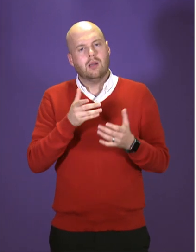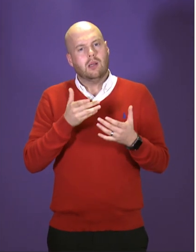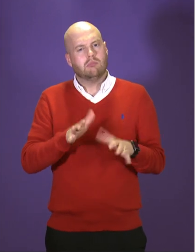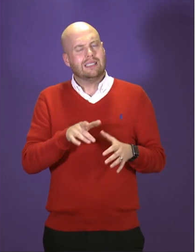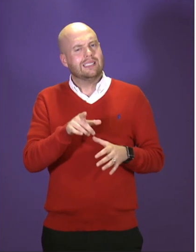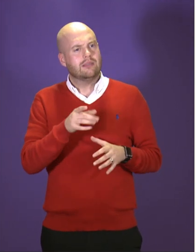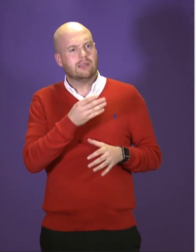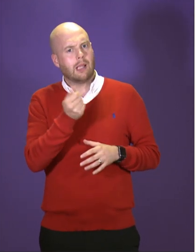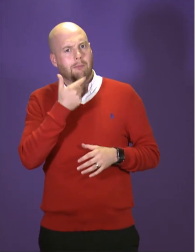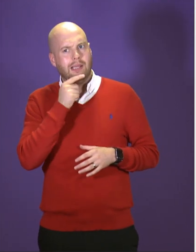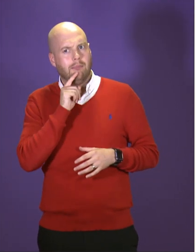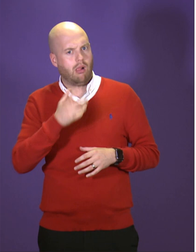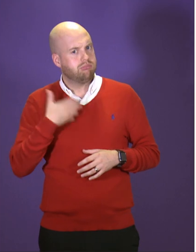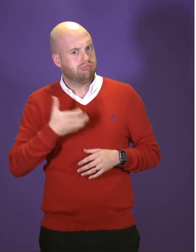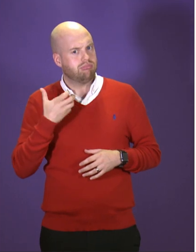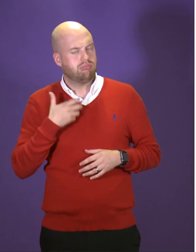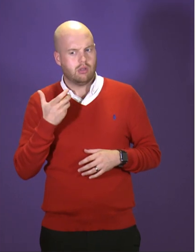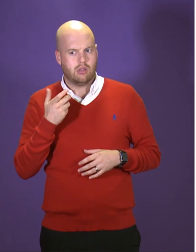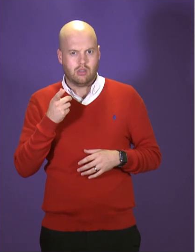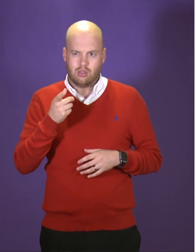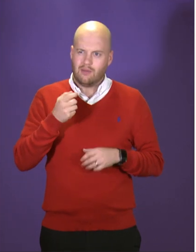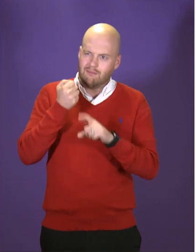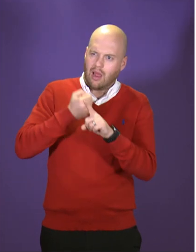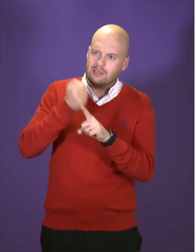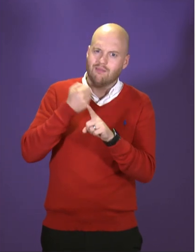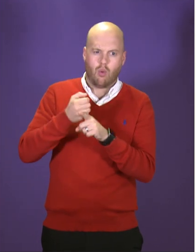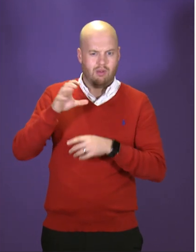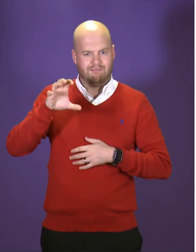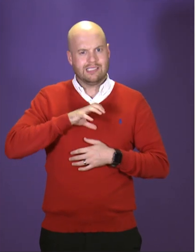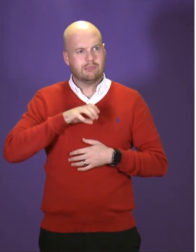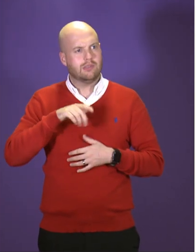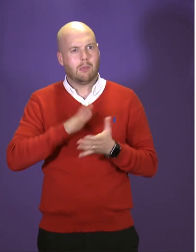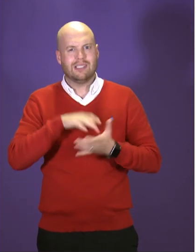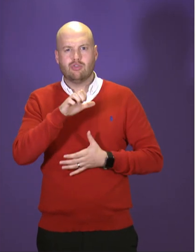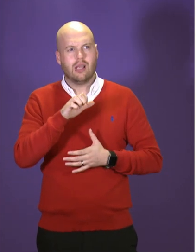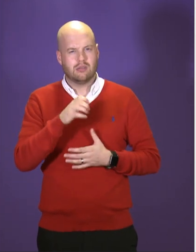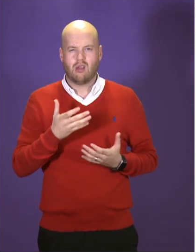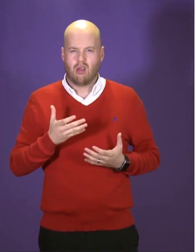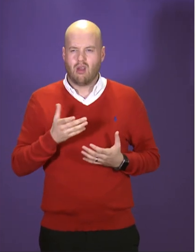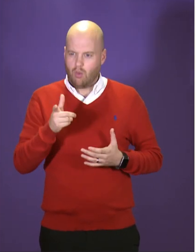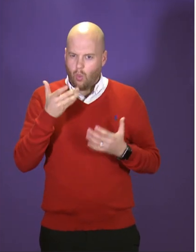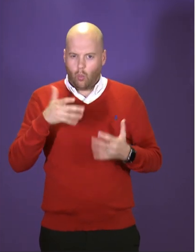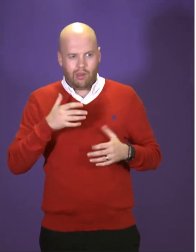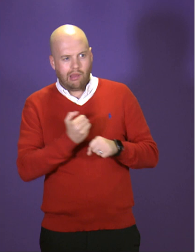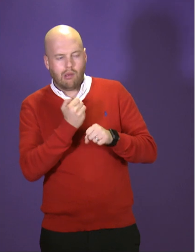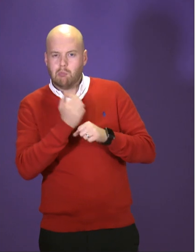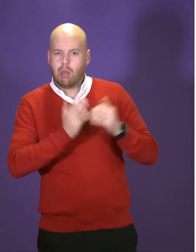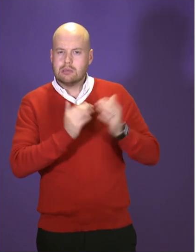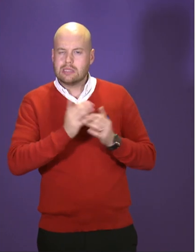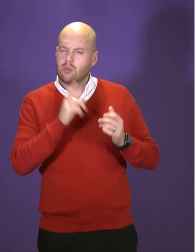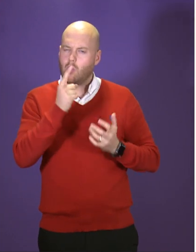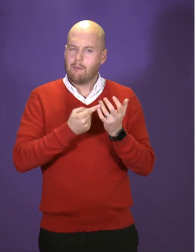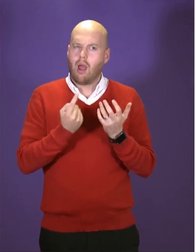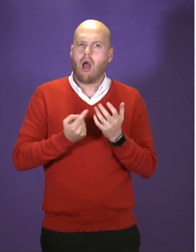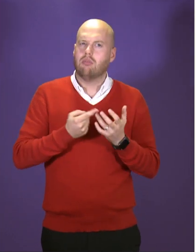why Manchester, haven't they got enough already? And is it all going to be about buildings again? But the cultural dimensions of